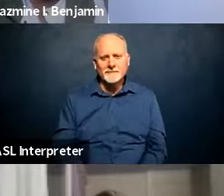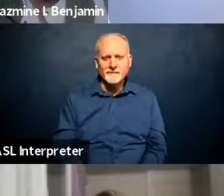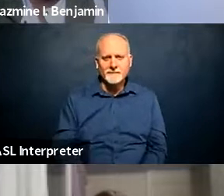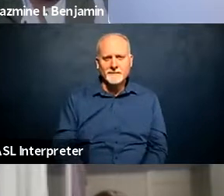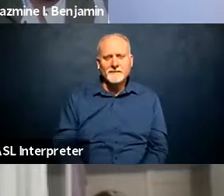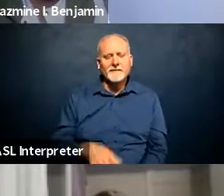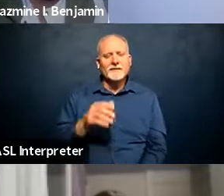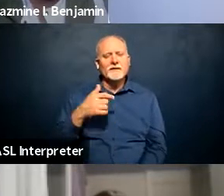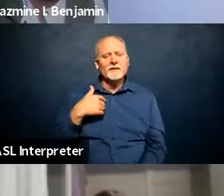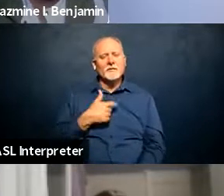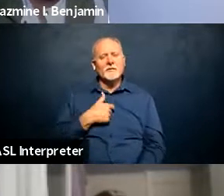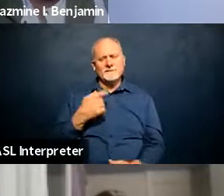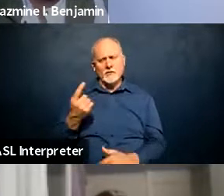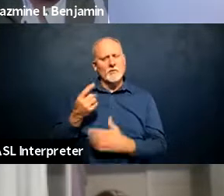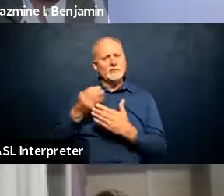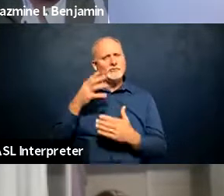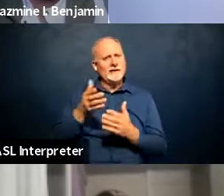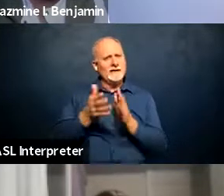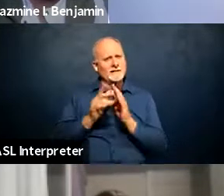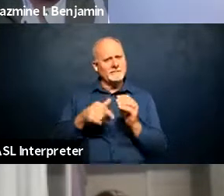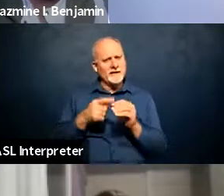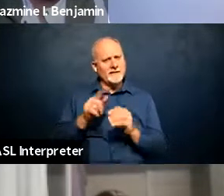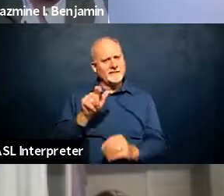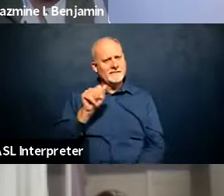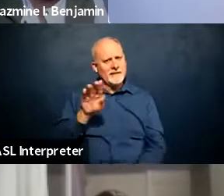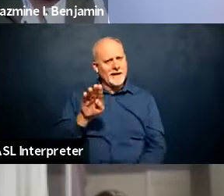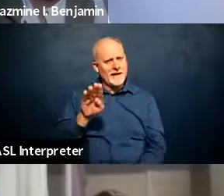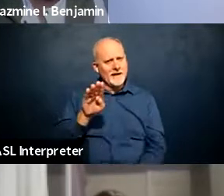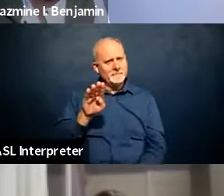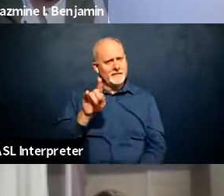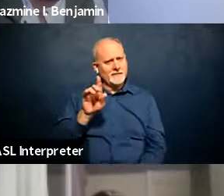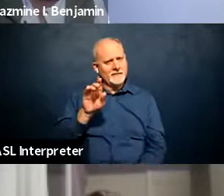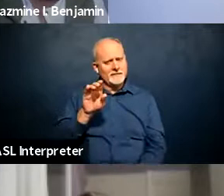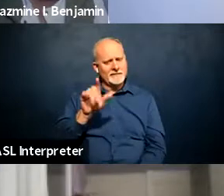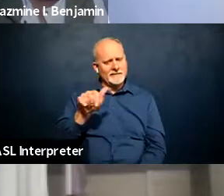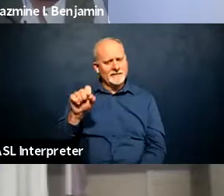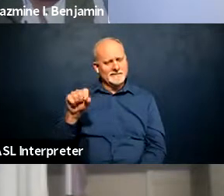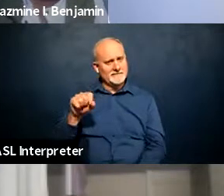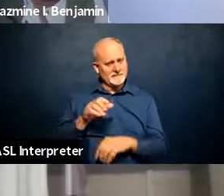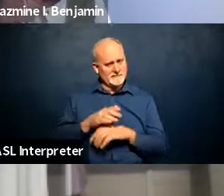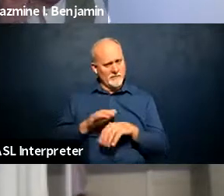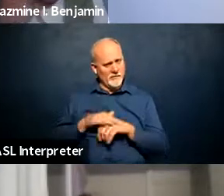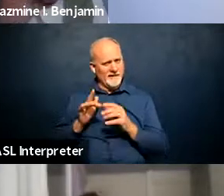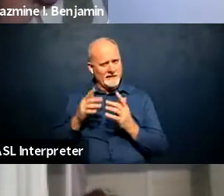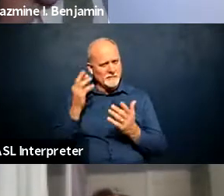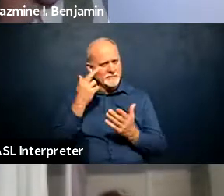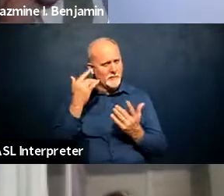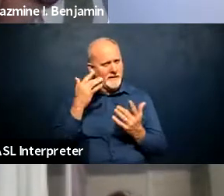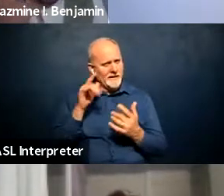Right, we've had a student asking about just lab classes, if there are some of them are online, wanting to understand the rationale of